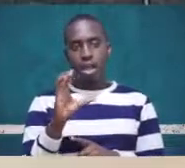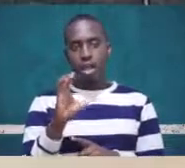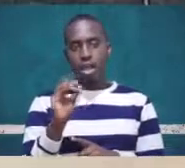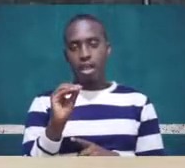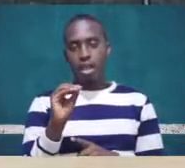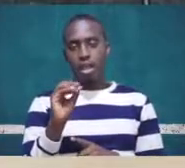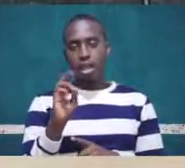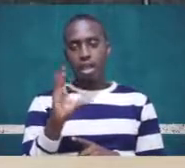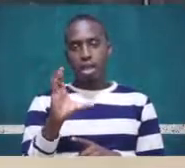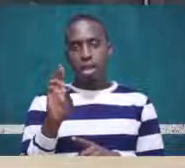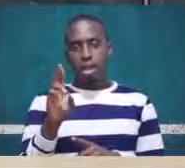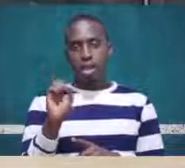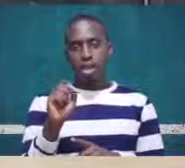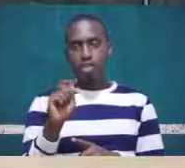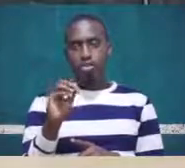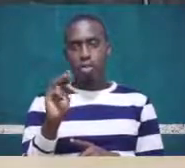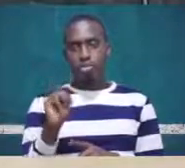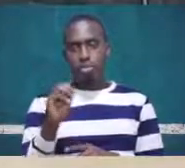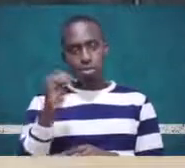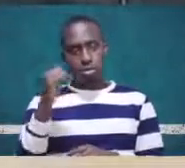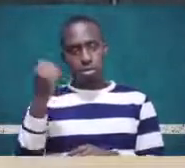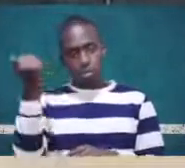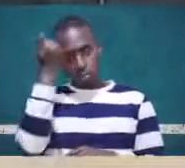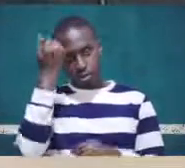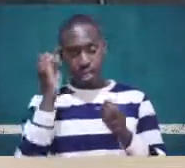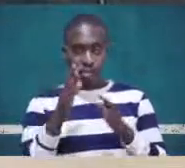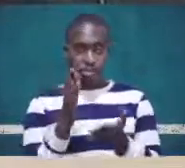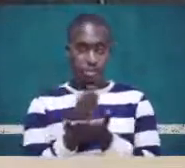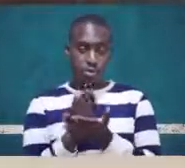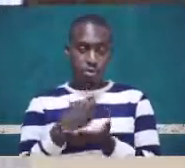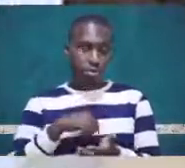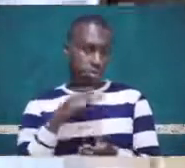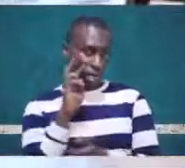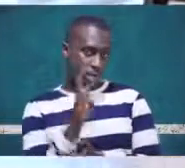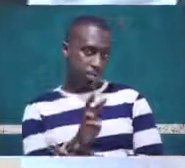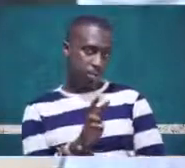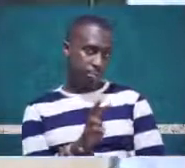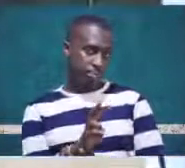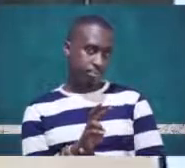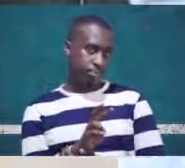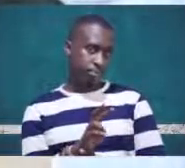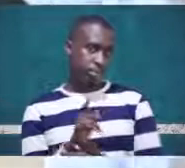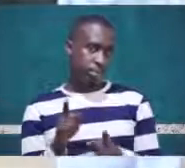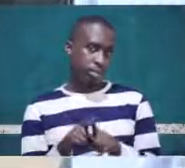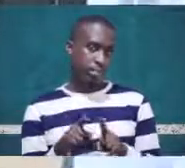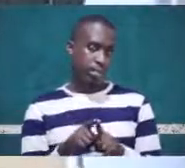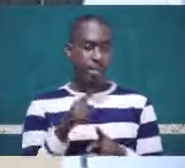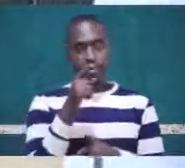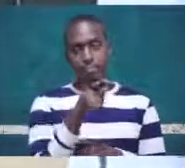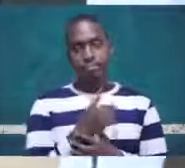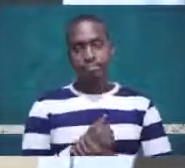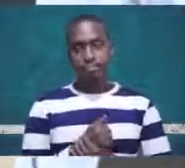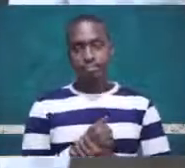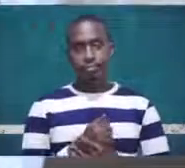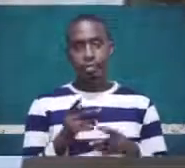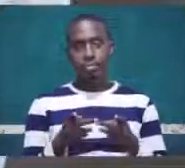there. And from here, if we do look at it, at the custom duty,